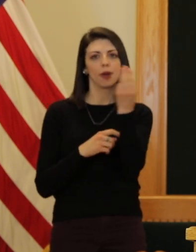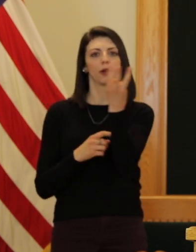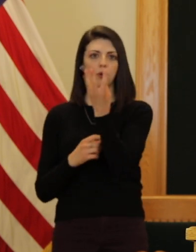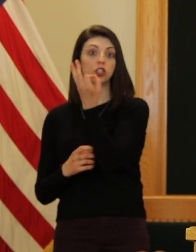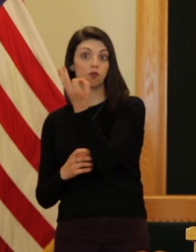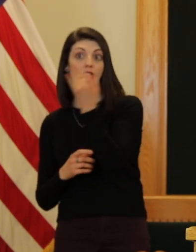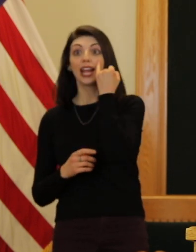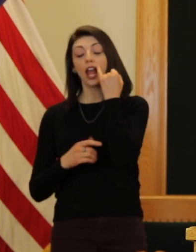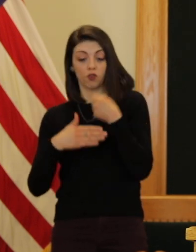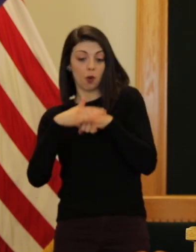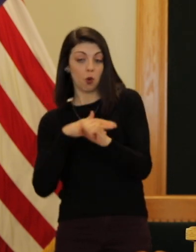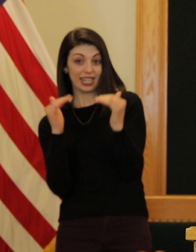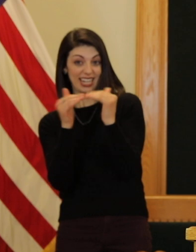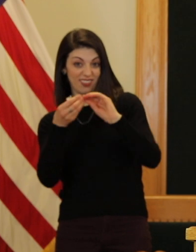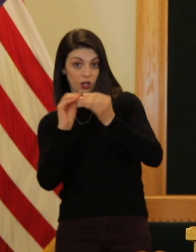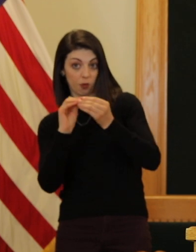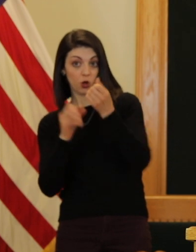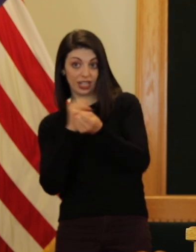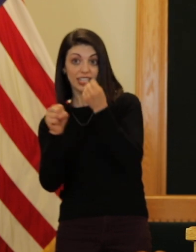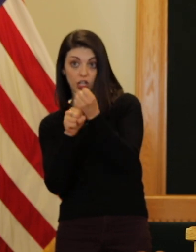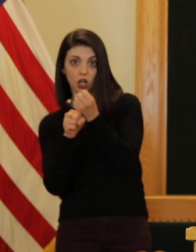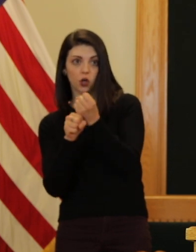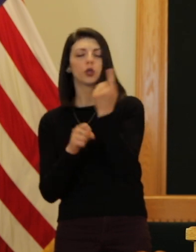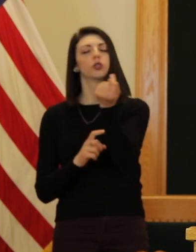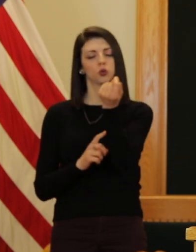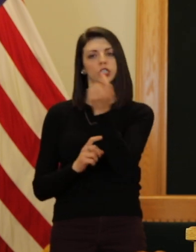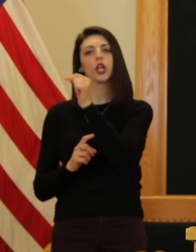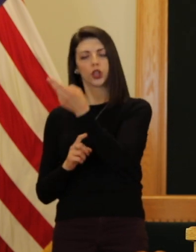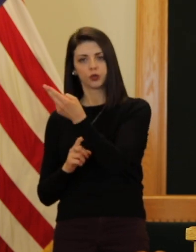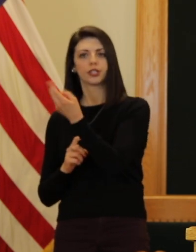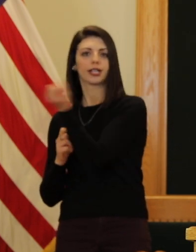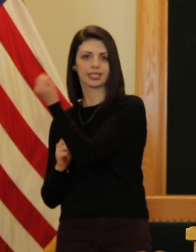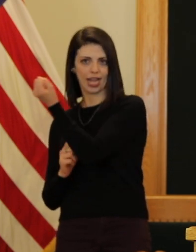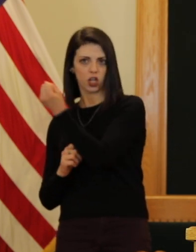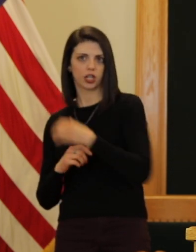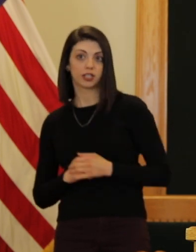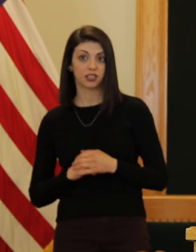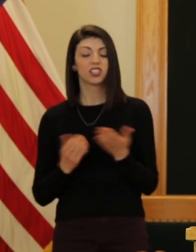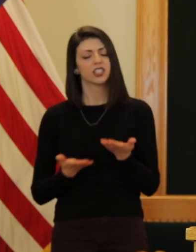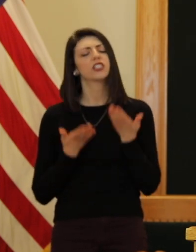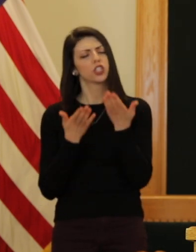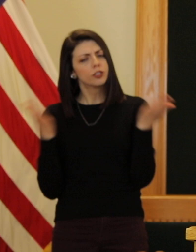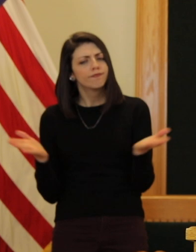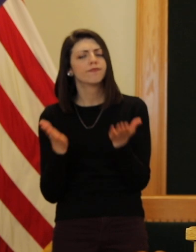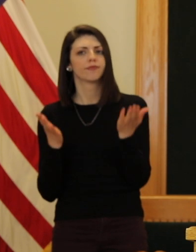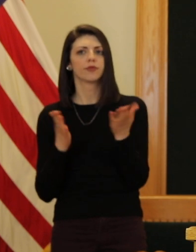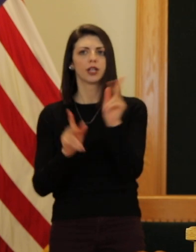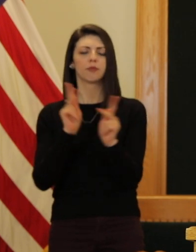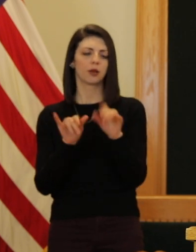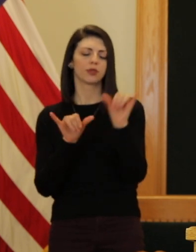people who are born in even-numbered years to do likewise on Tuesdays, Thursdays, and Saturdays. Sundays, we're encouraging folks to stay